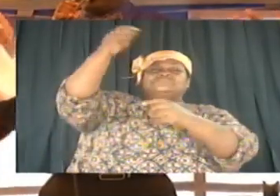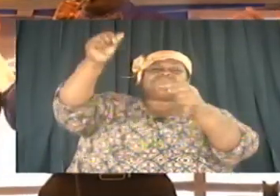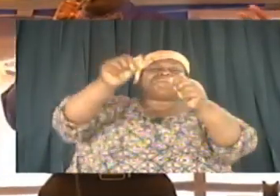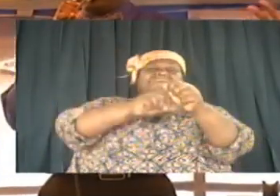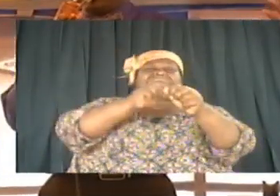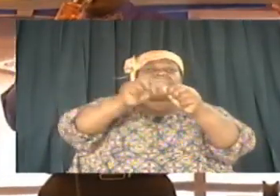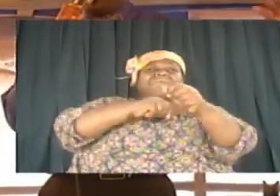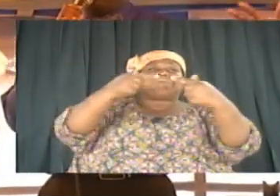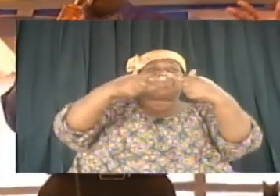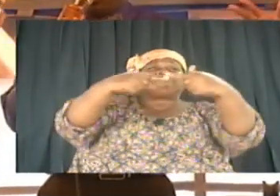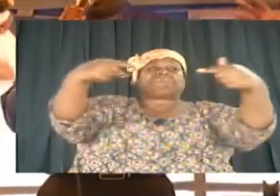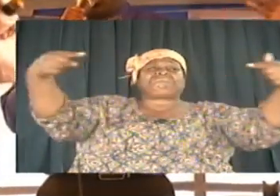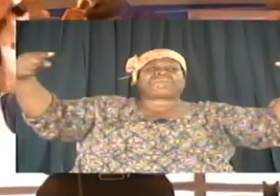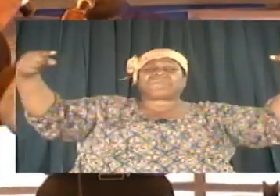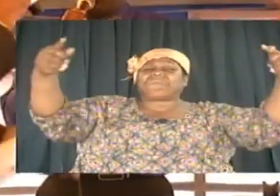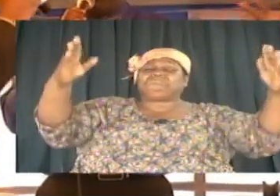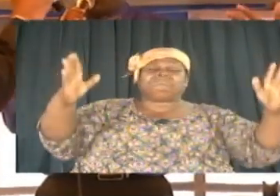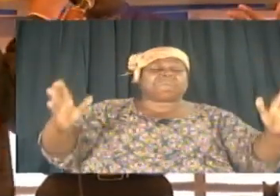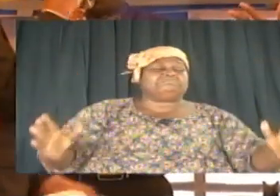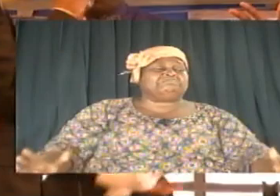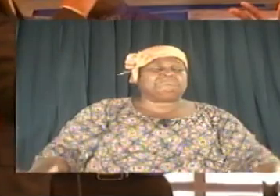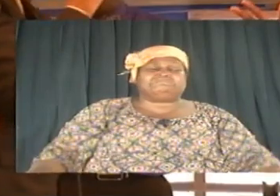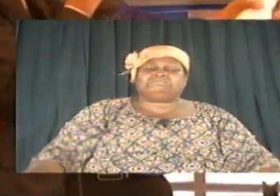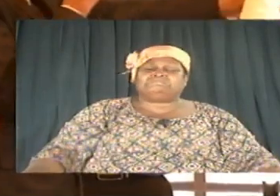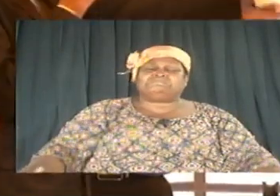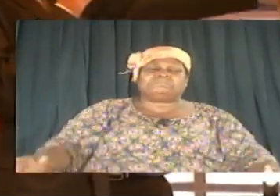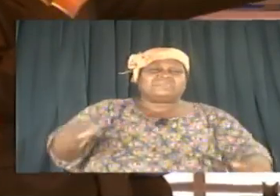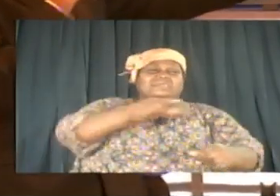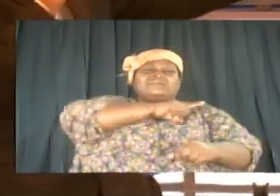Yes, yes, yes.